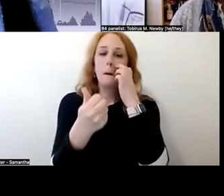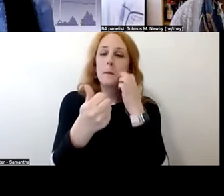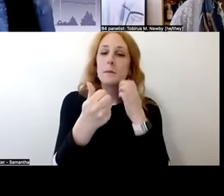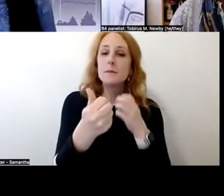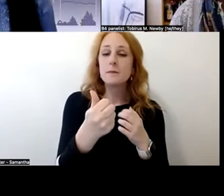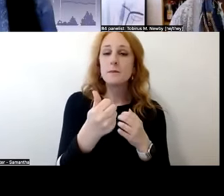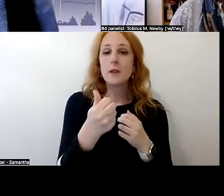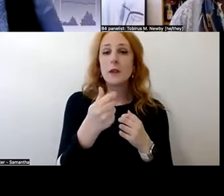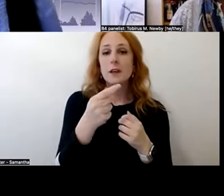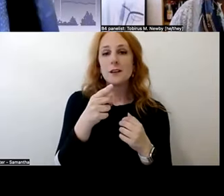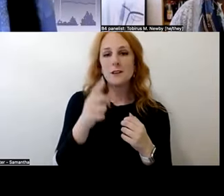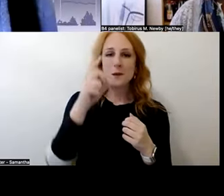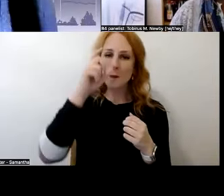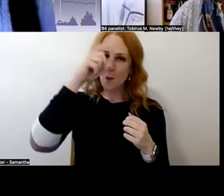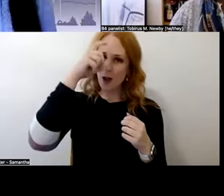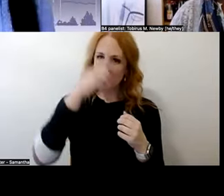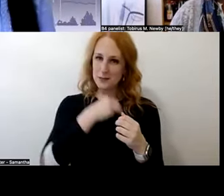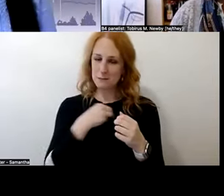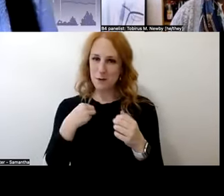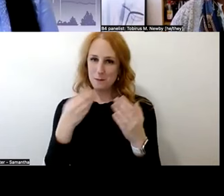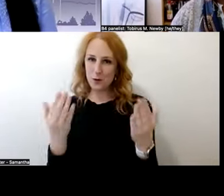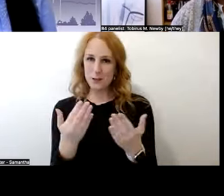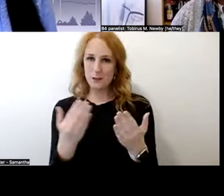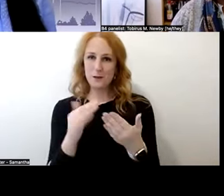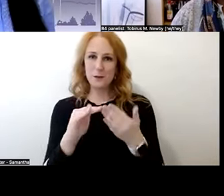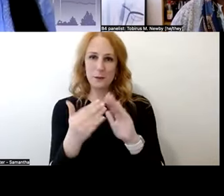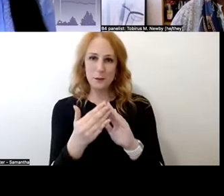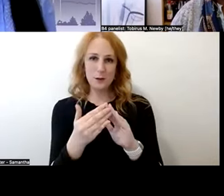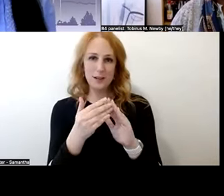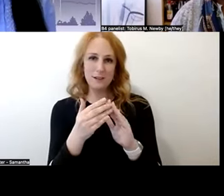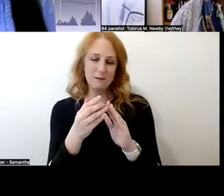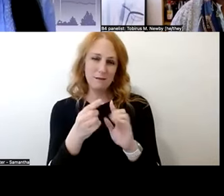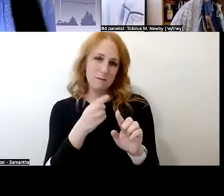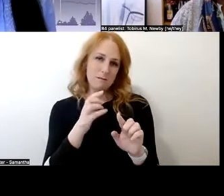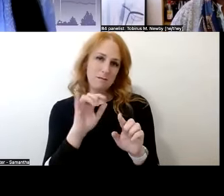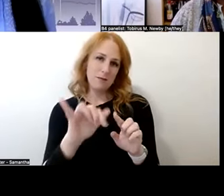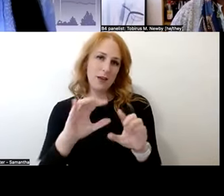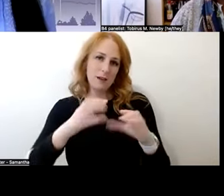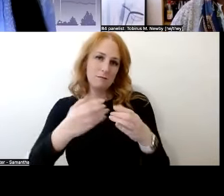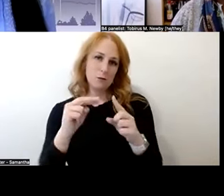the wise members of our community in terms of that perspective.